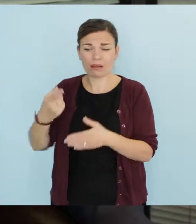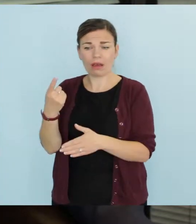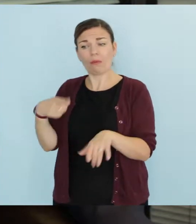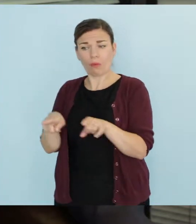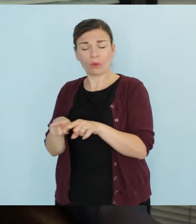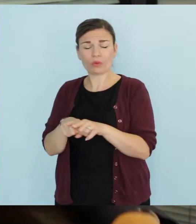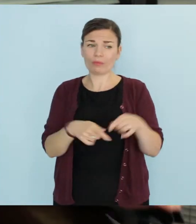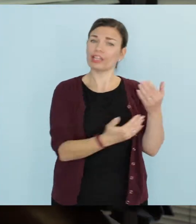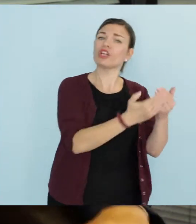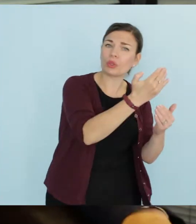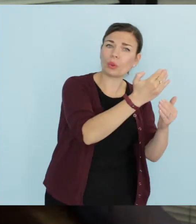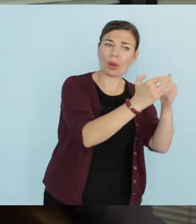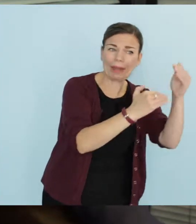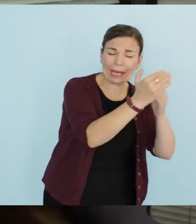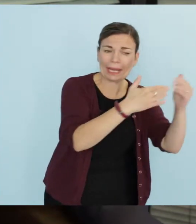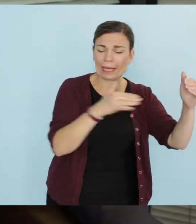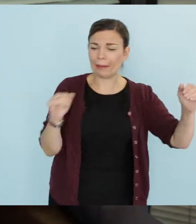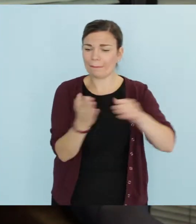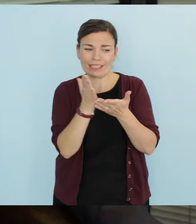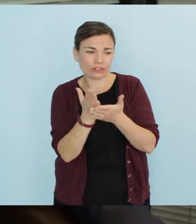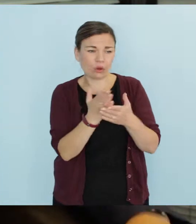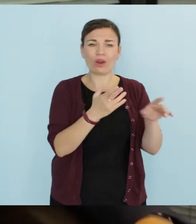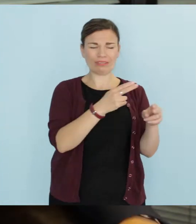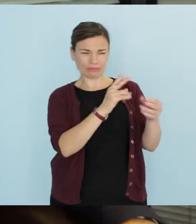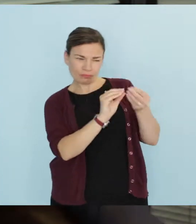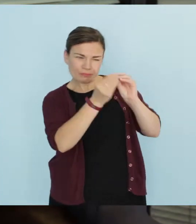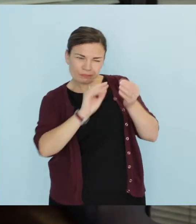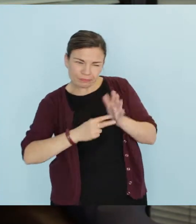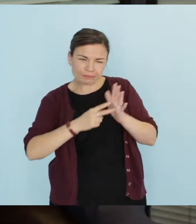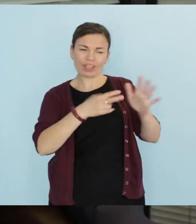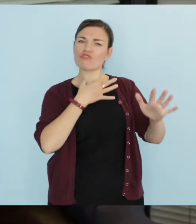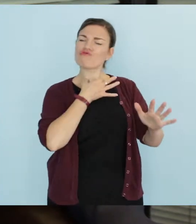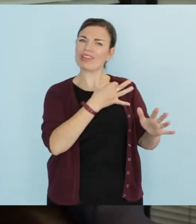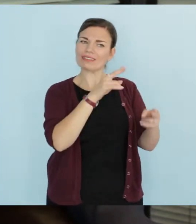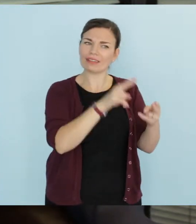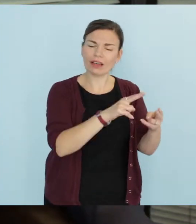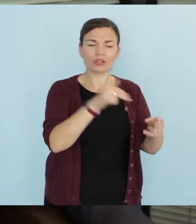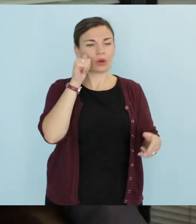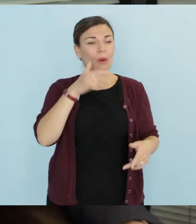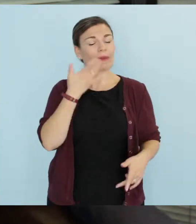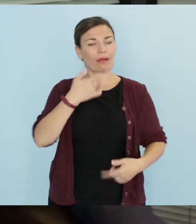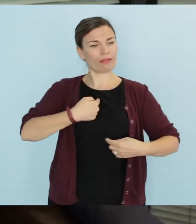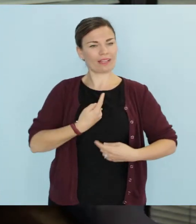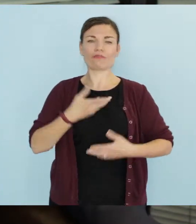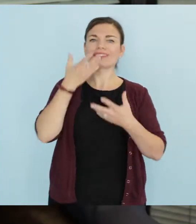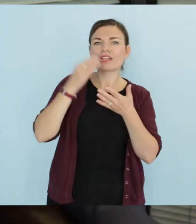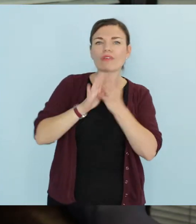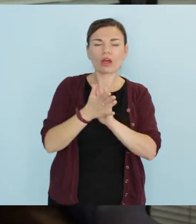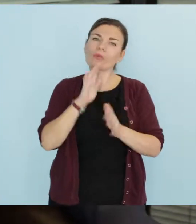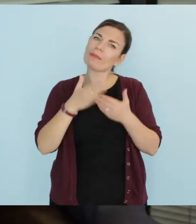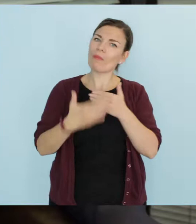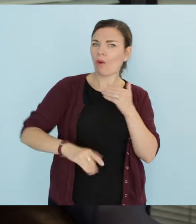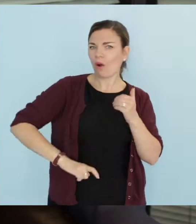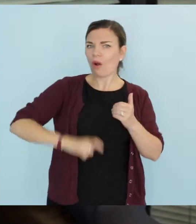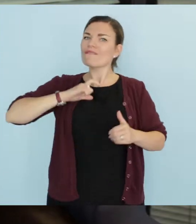new builds, just to design out any risk and to build in confidence for people with sensory loss. I think it's absolutely fundamental for